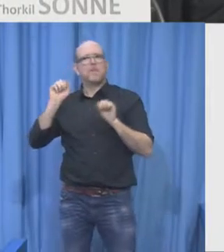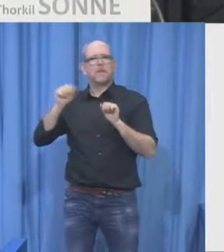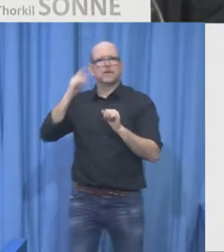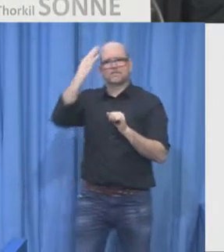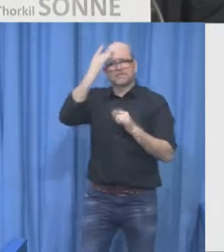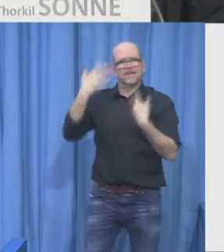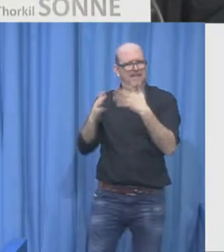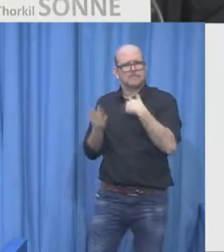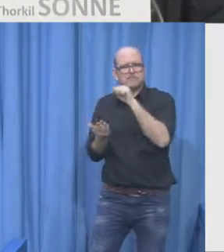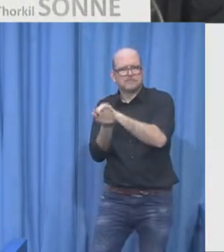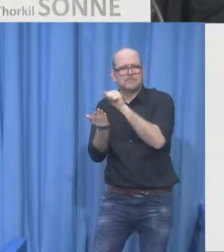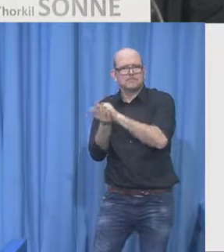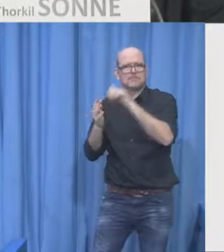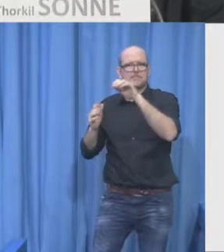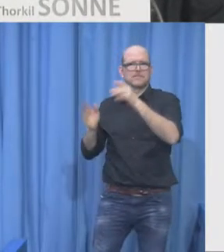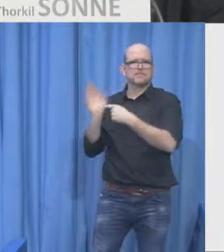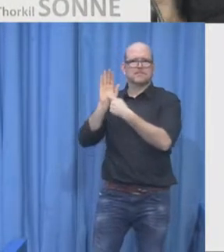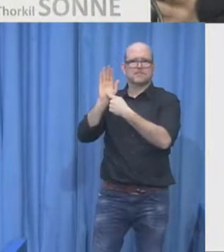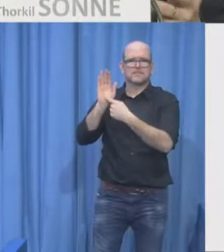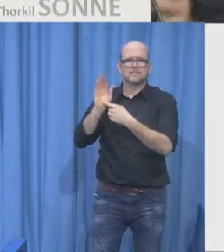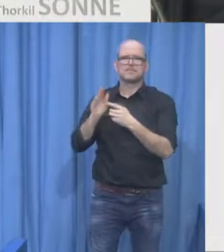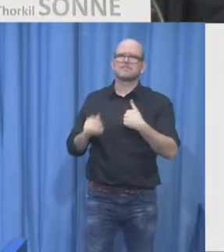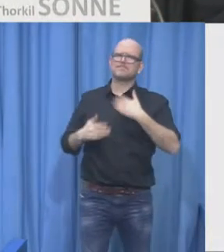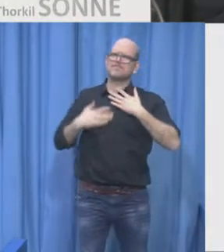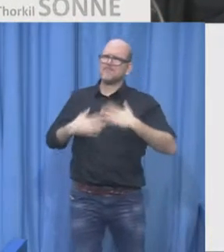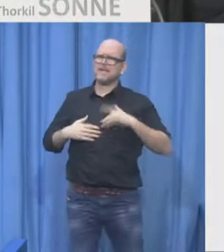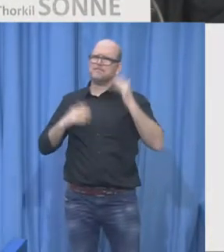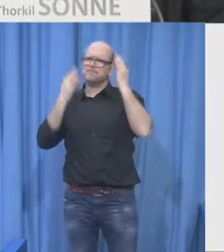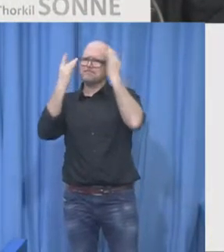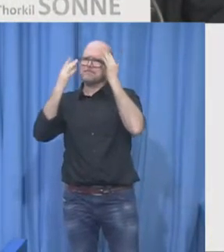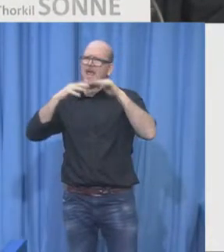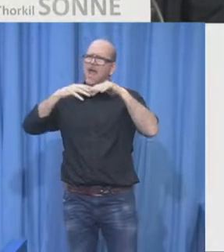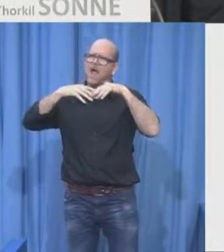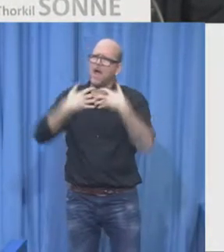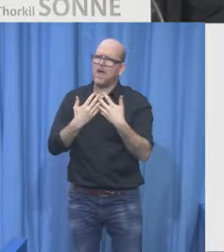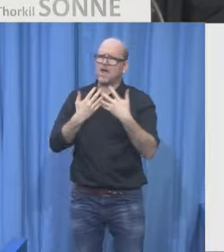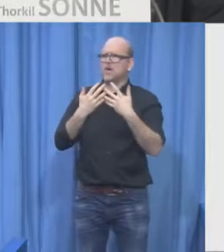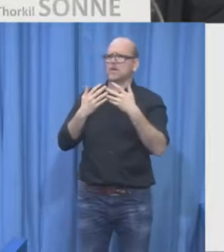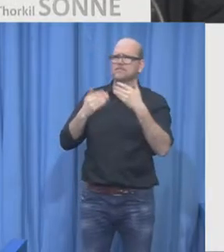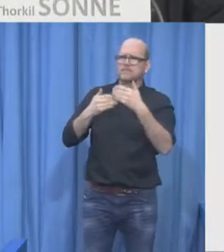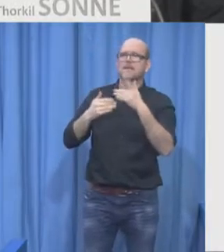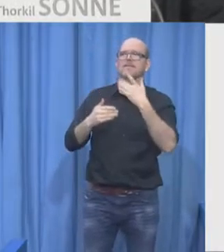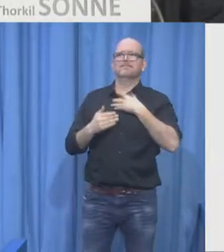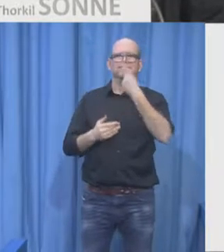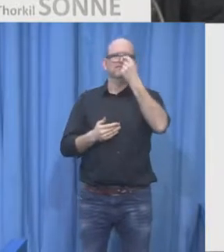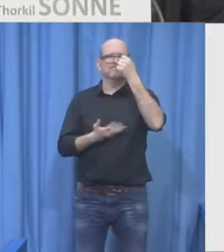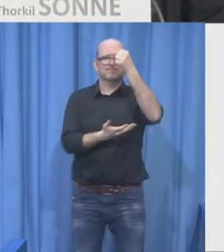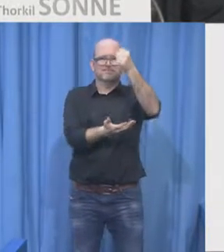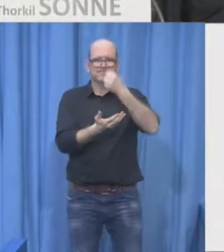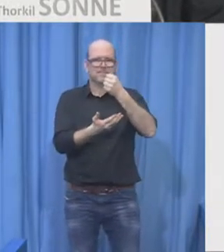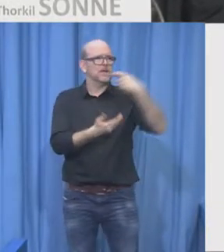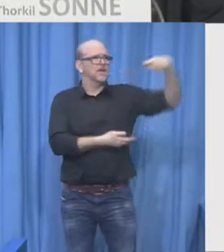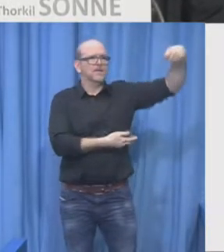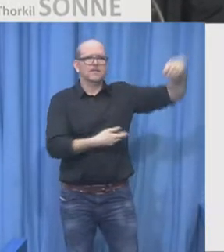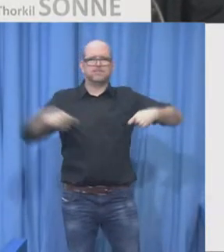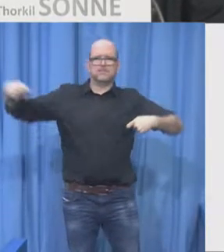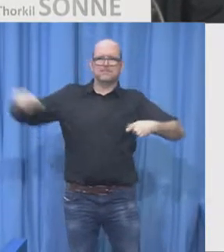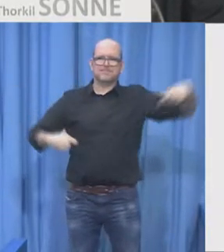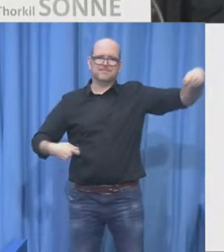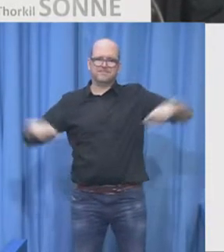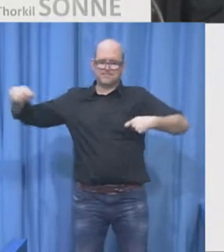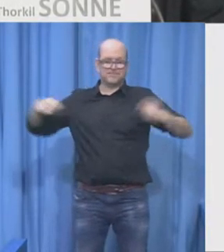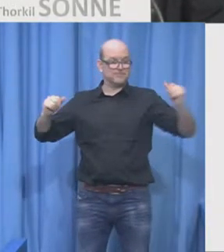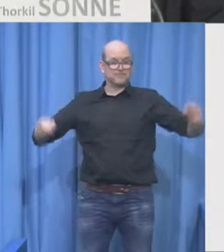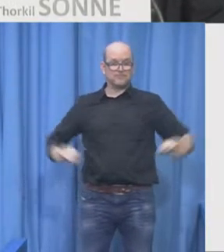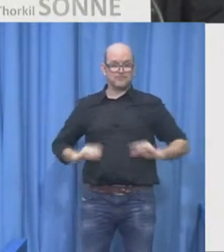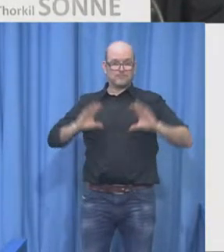innovation, collaboration, and knowledge sharing. This is also why we are here today. We've set a goal to enable 1 million jobs for